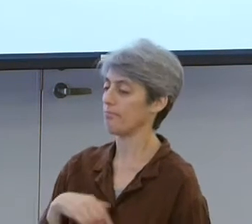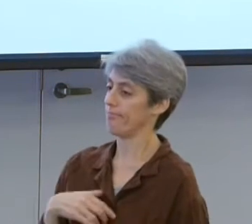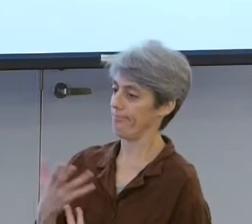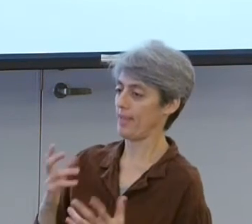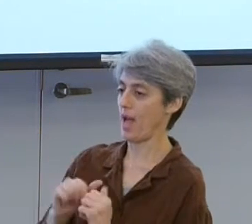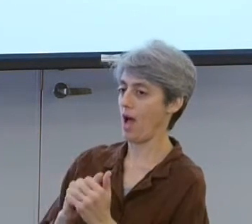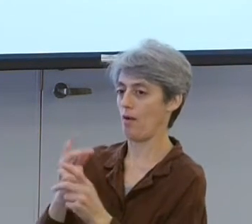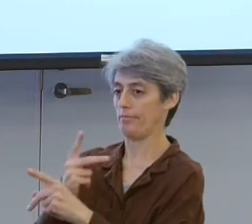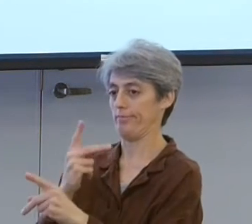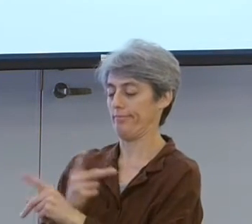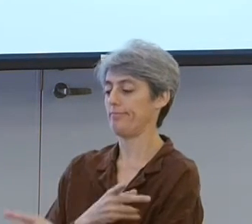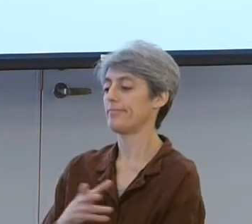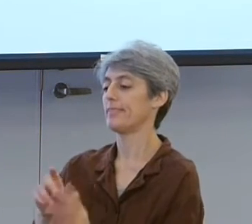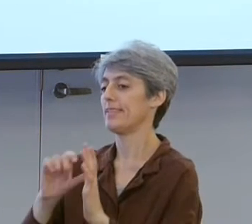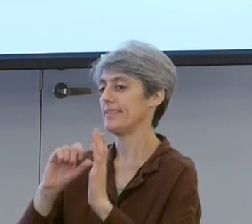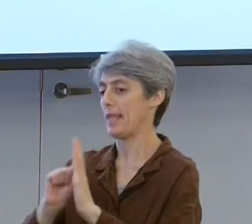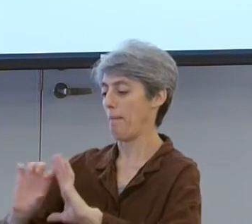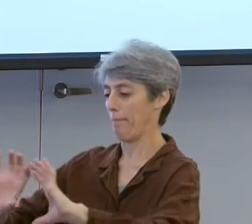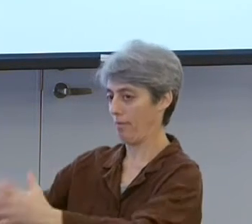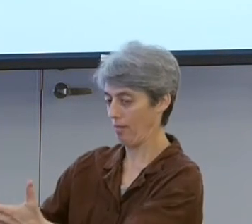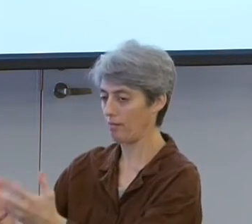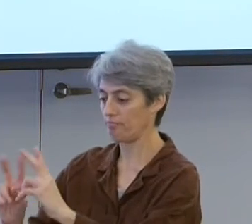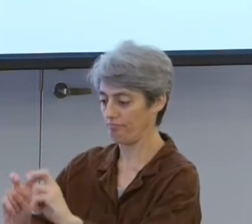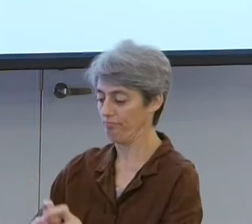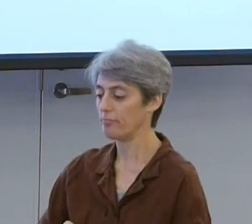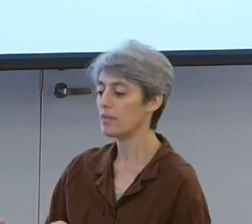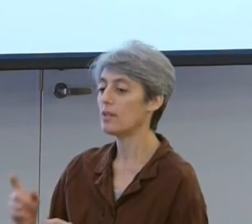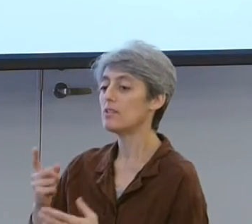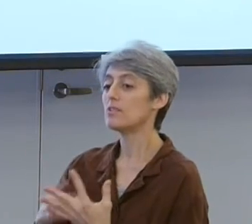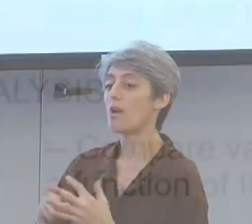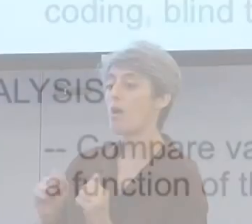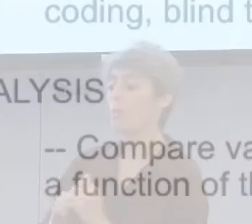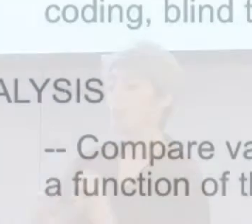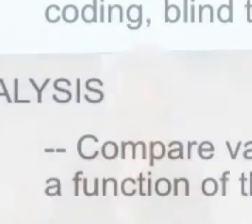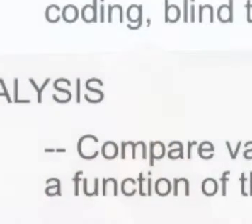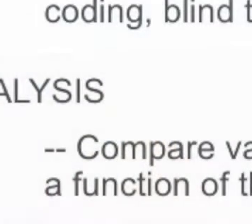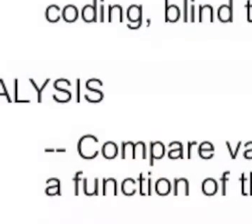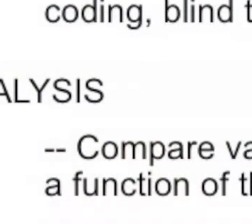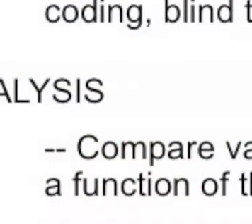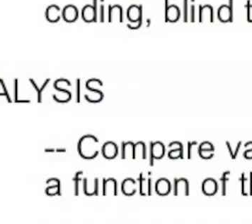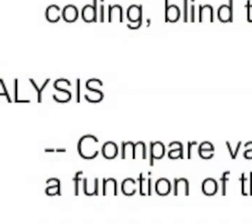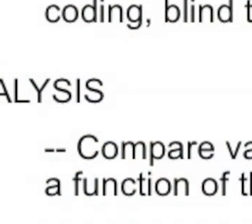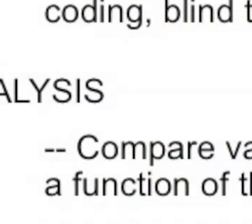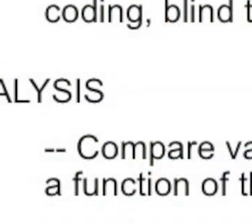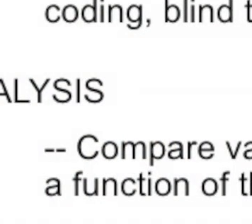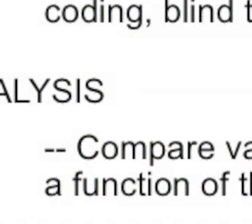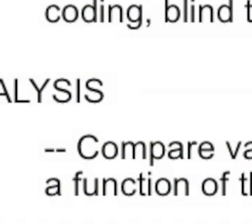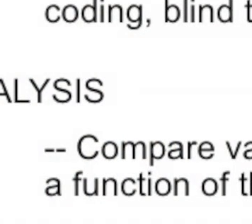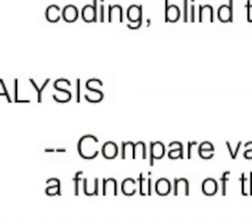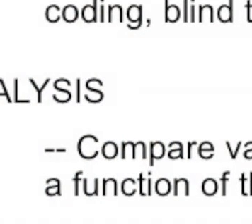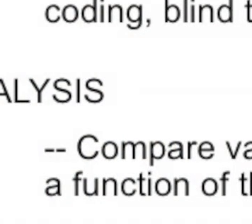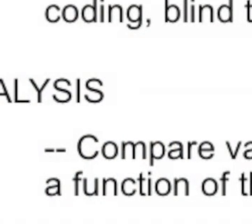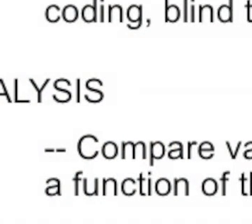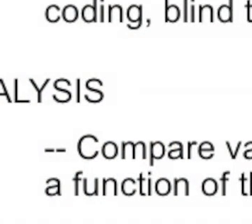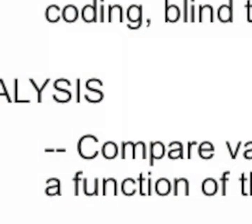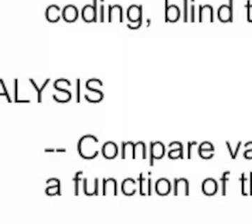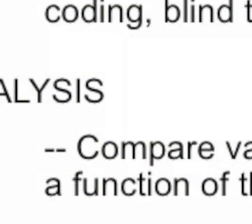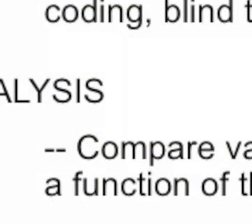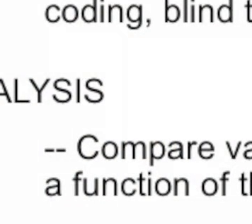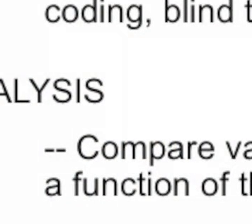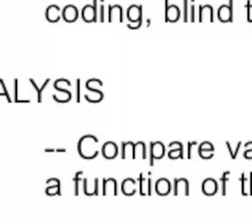sample starting from a corpus of English words, about 1,000 of them, that have been